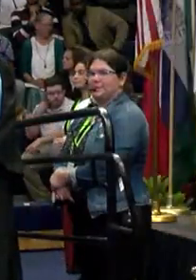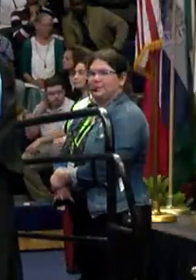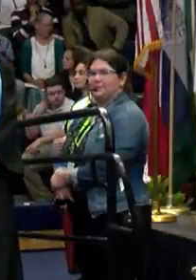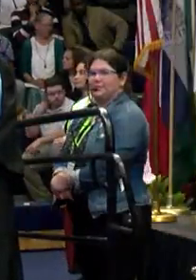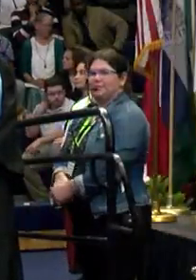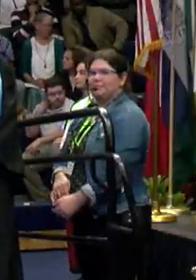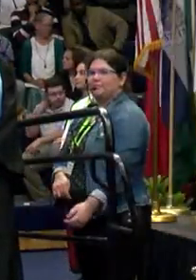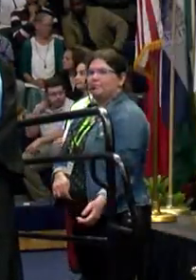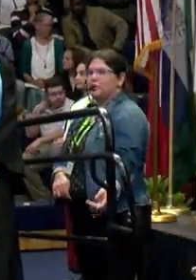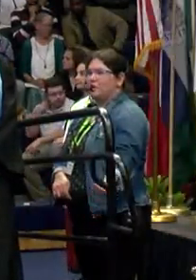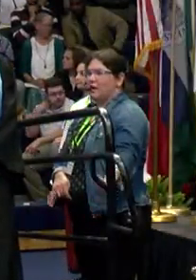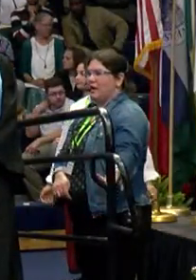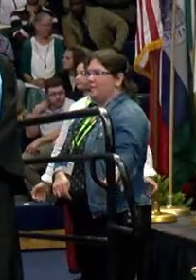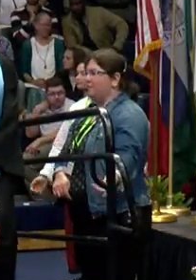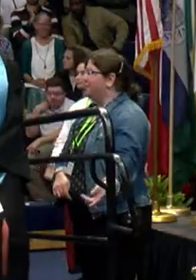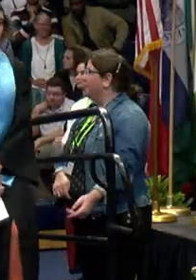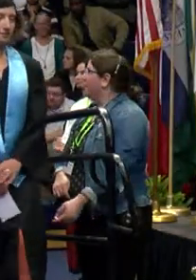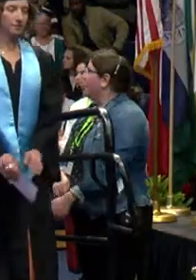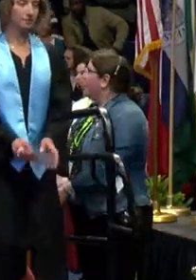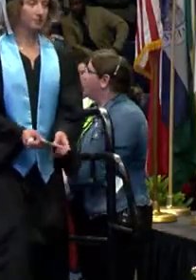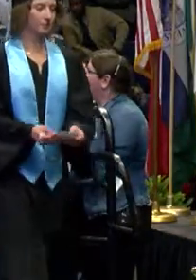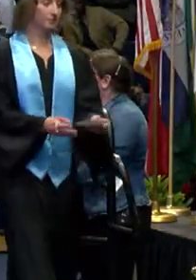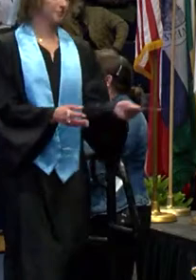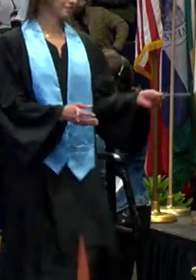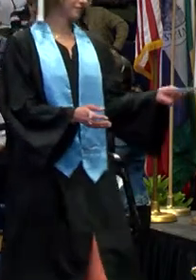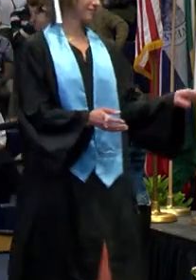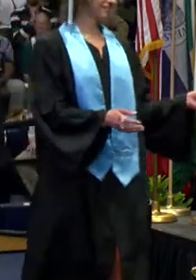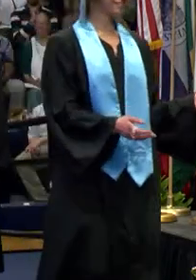Alina Rose Little.